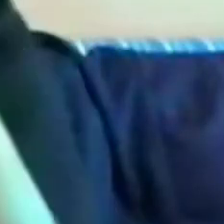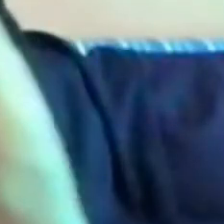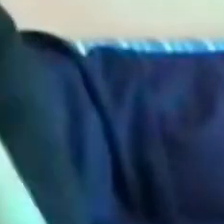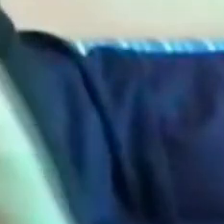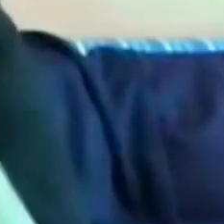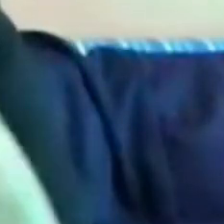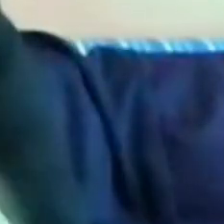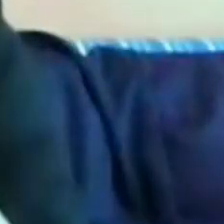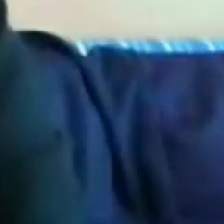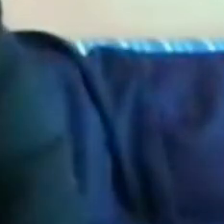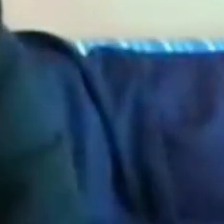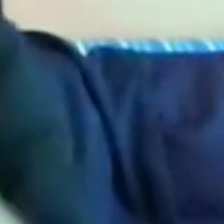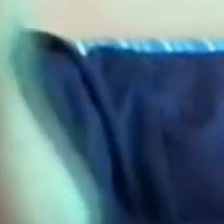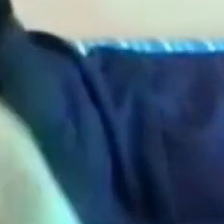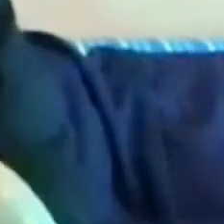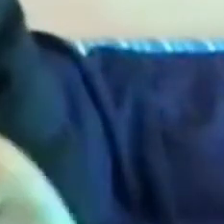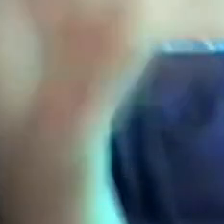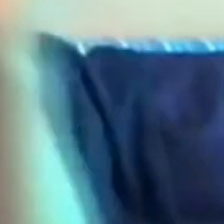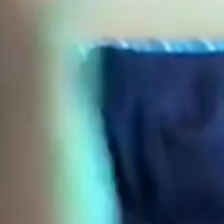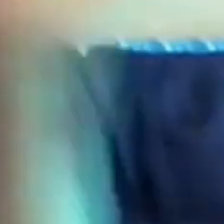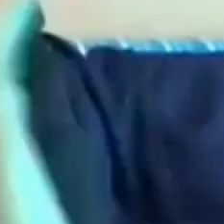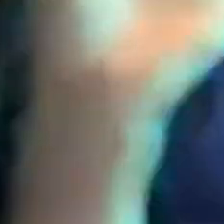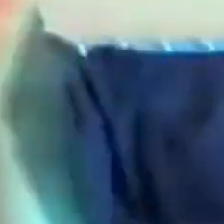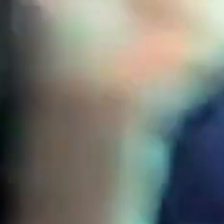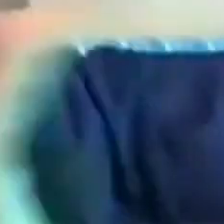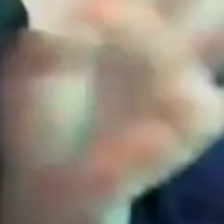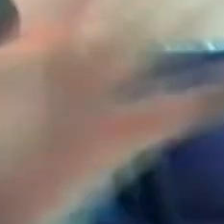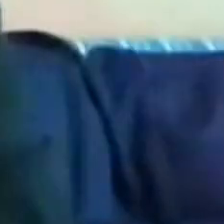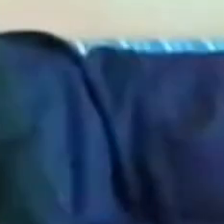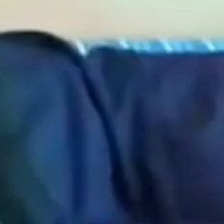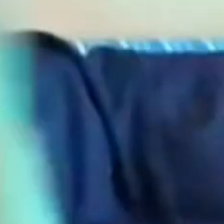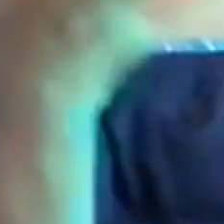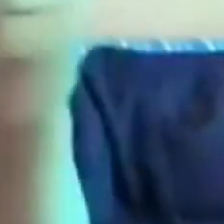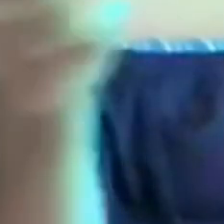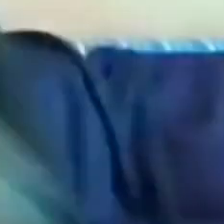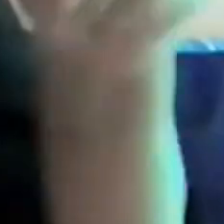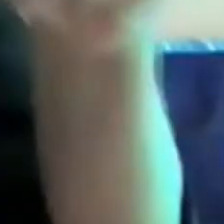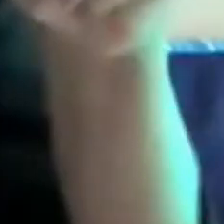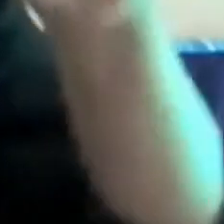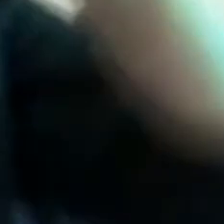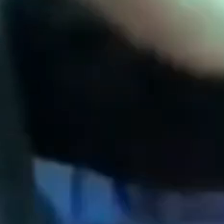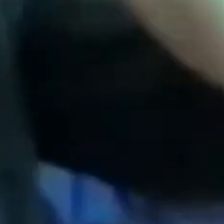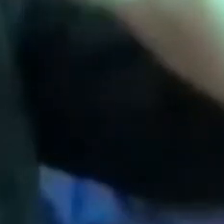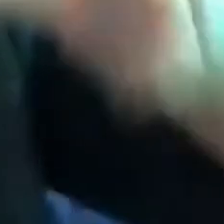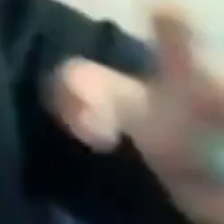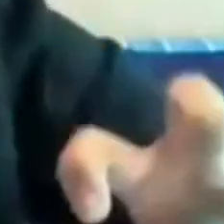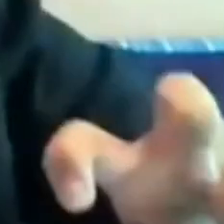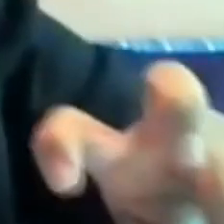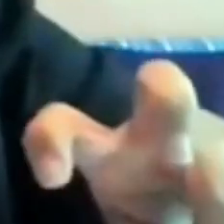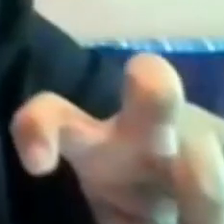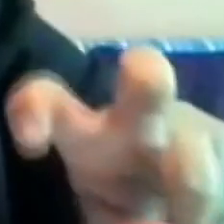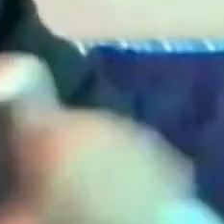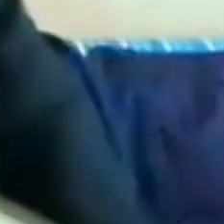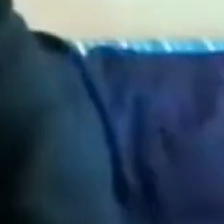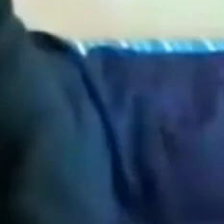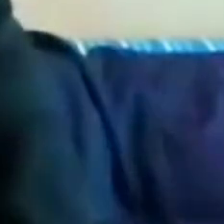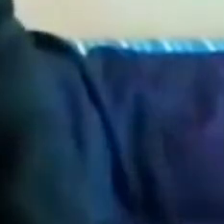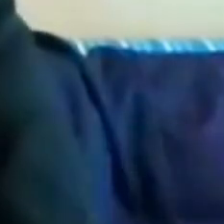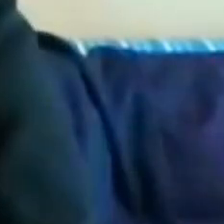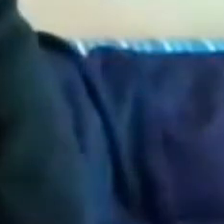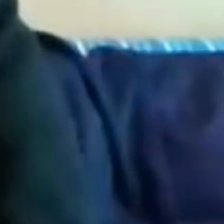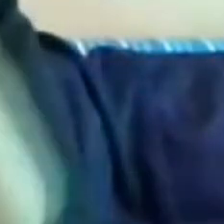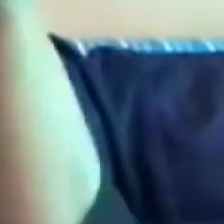centres have proven to be successful in securing convictions. Could the Minister clarify